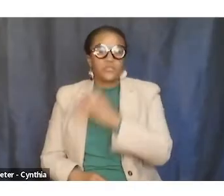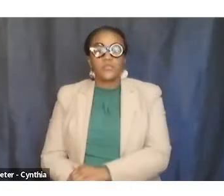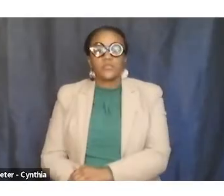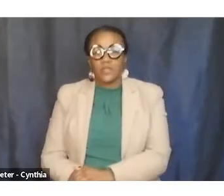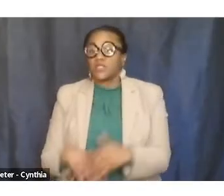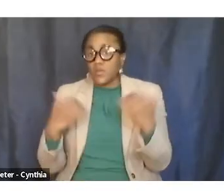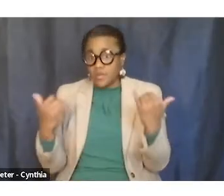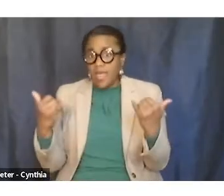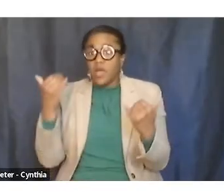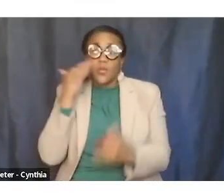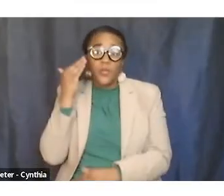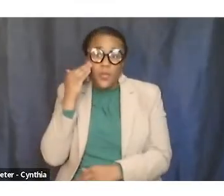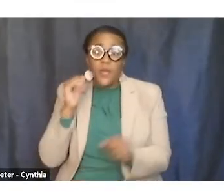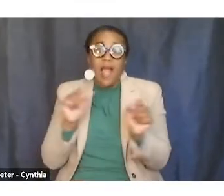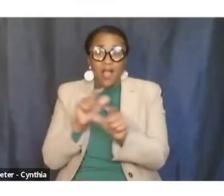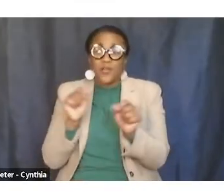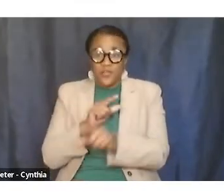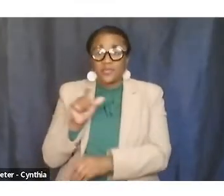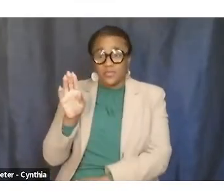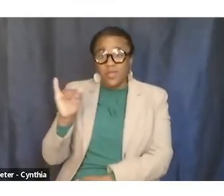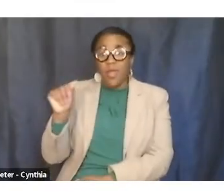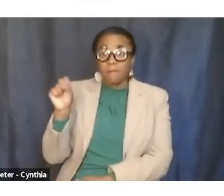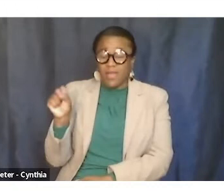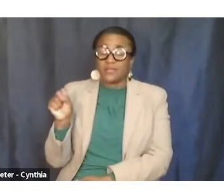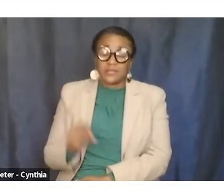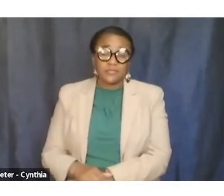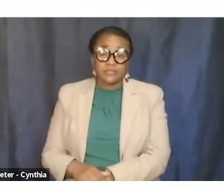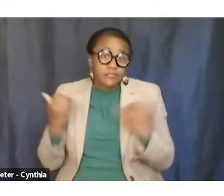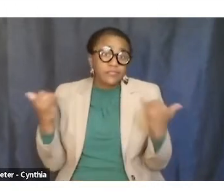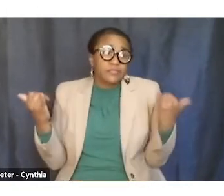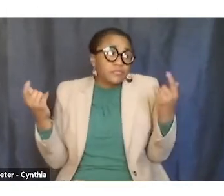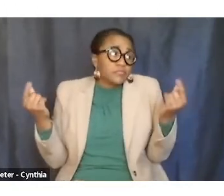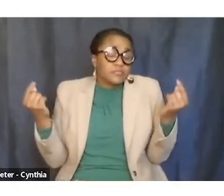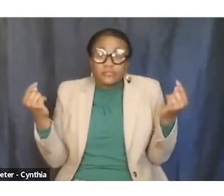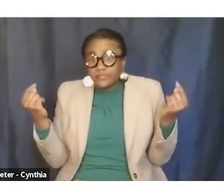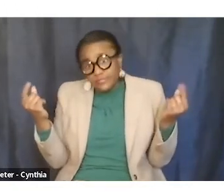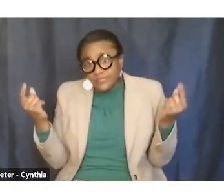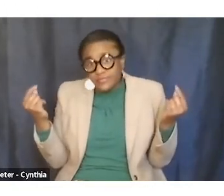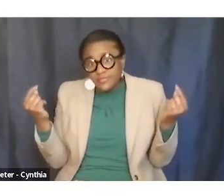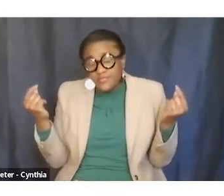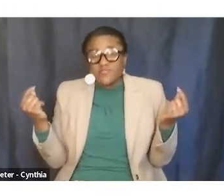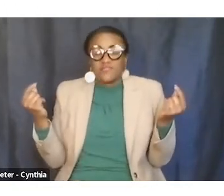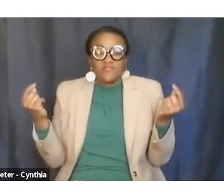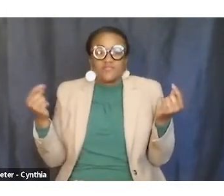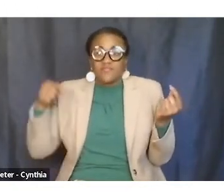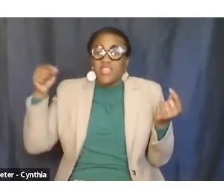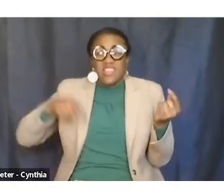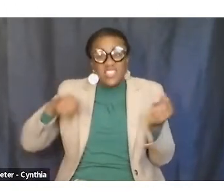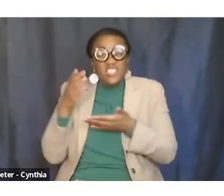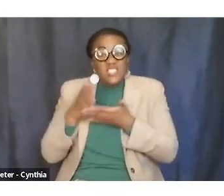So we know that algorithms are biased. Now what? And this is the part